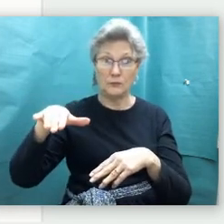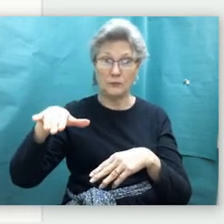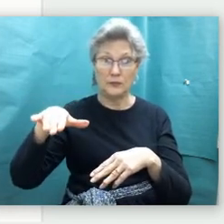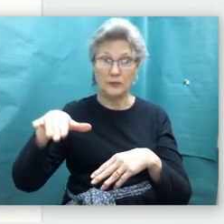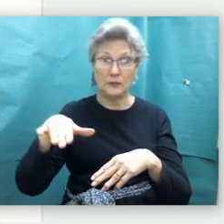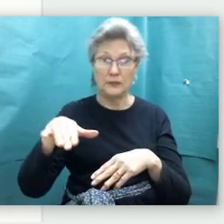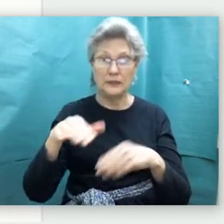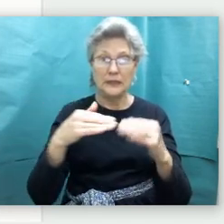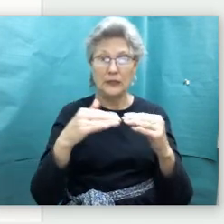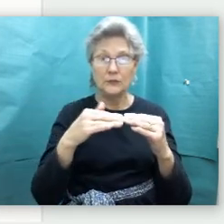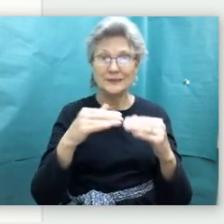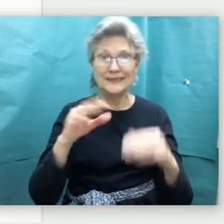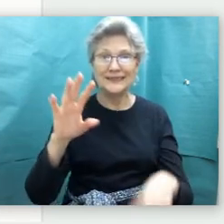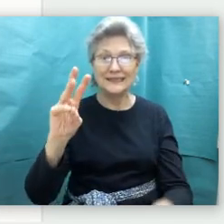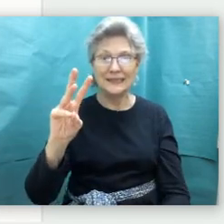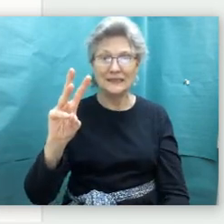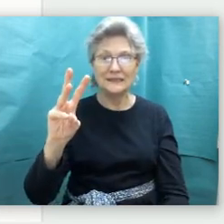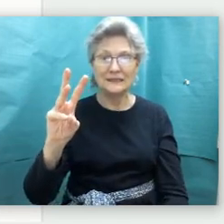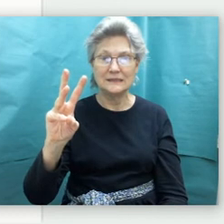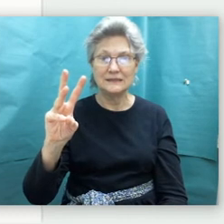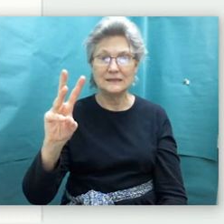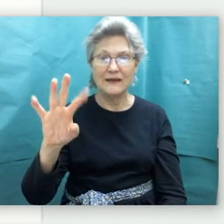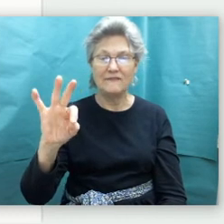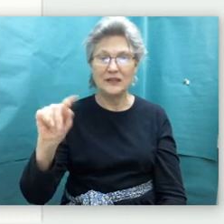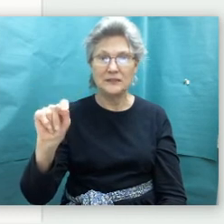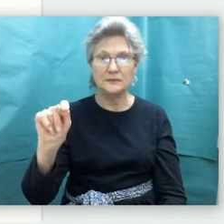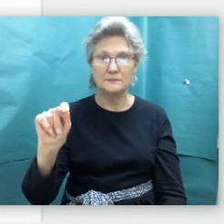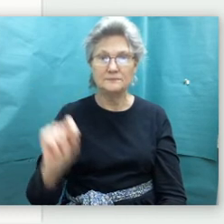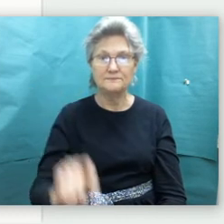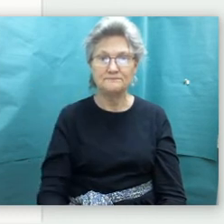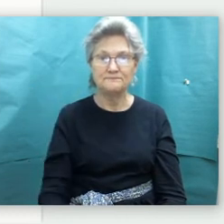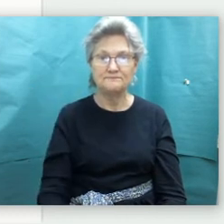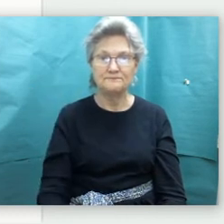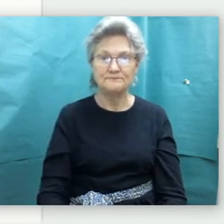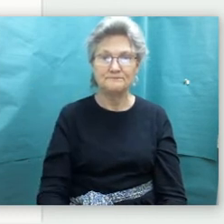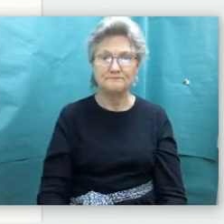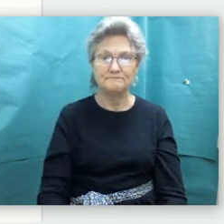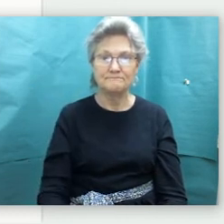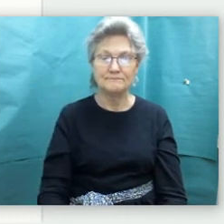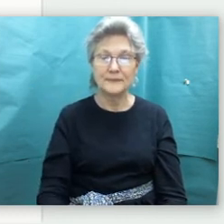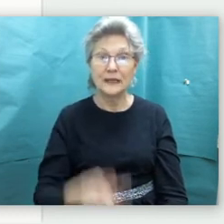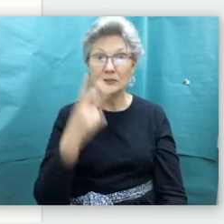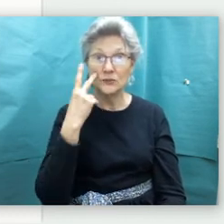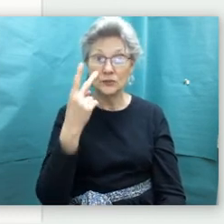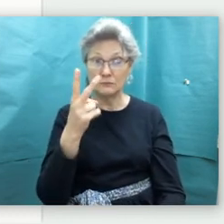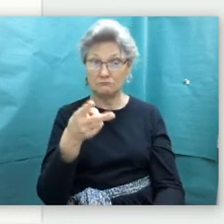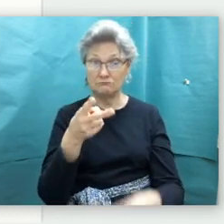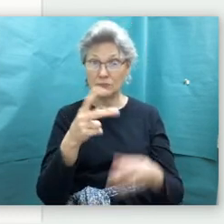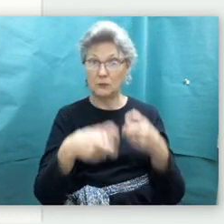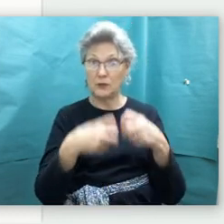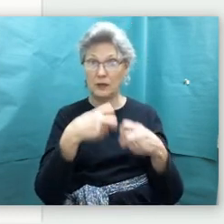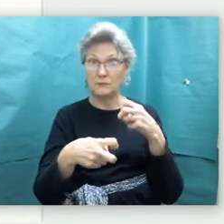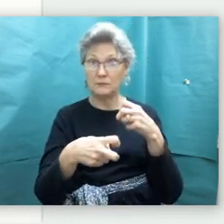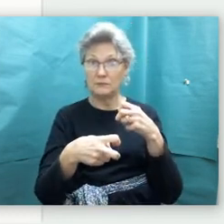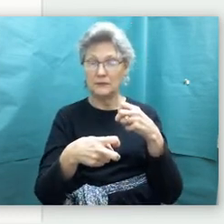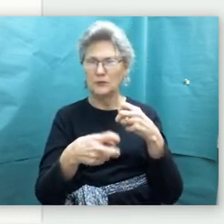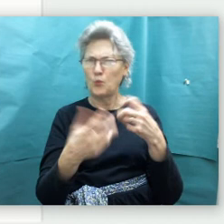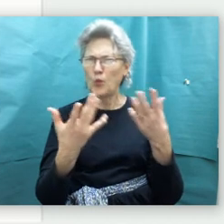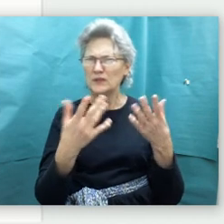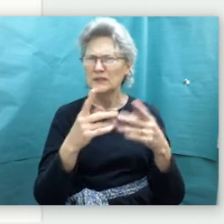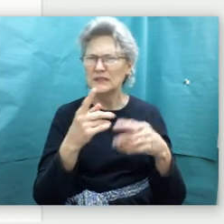unknown height is 6 feet. All right, let's take a look back at our problem and see what our problem was asking